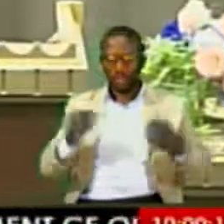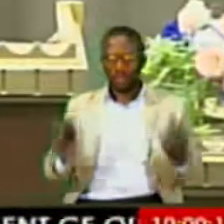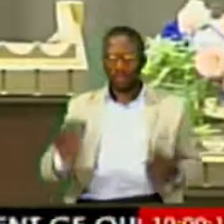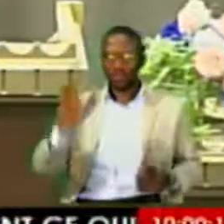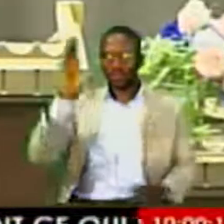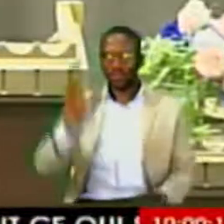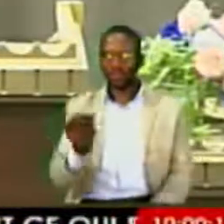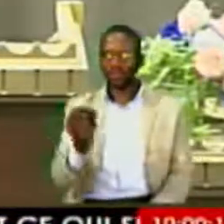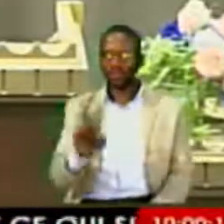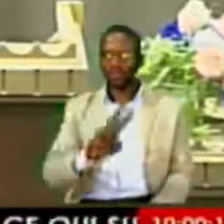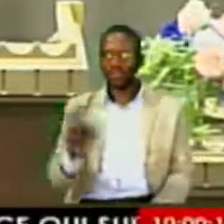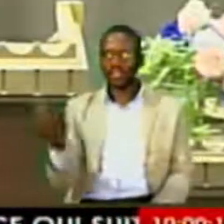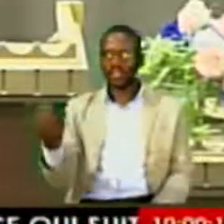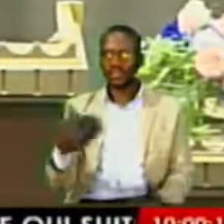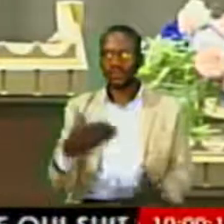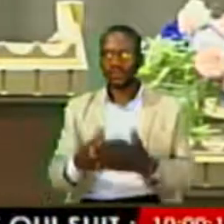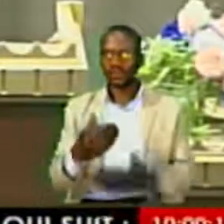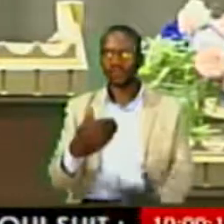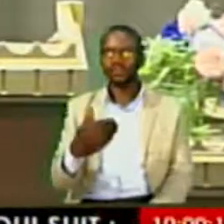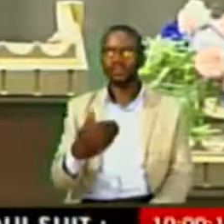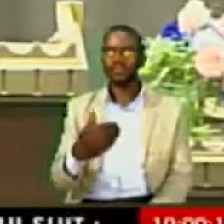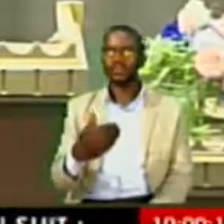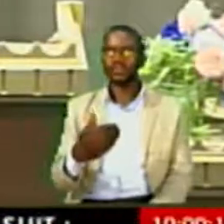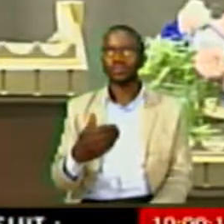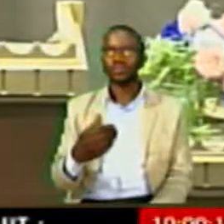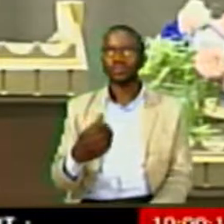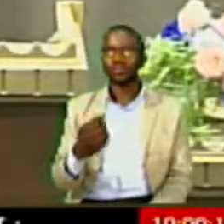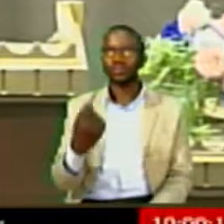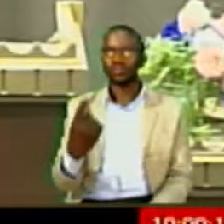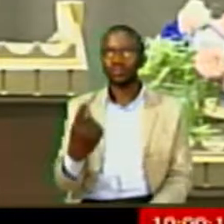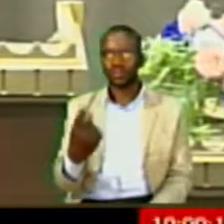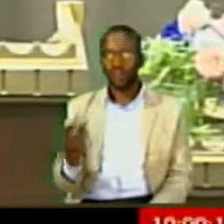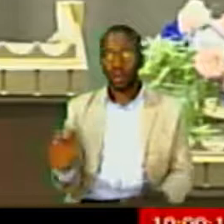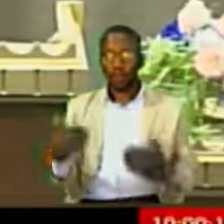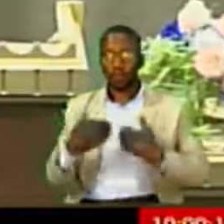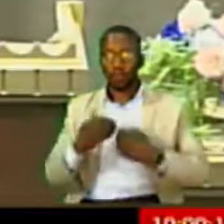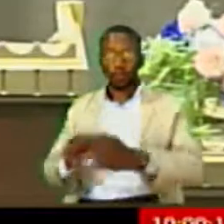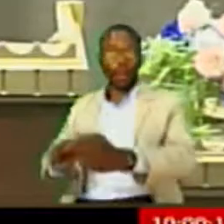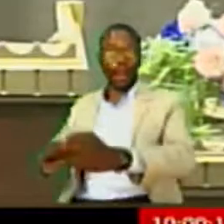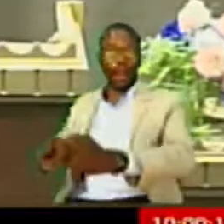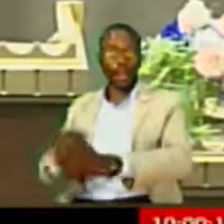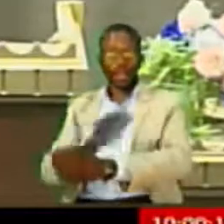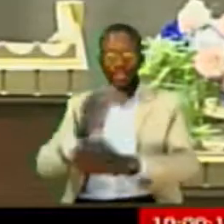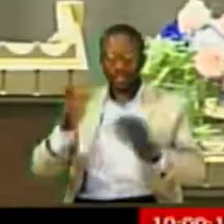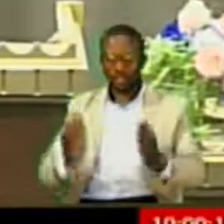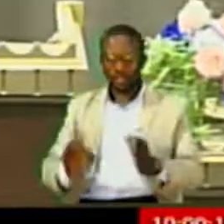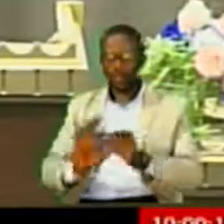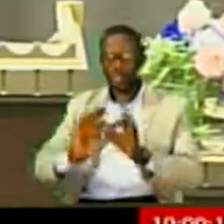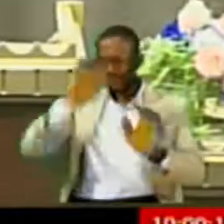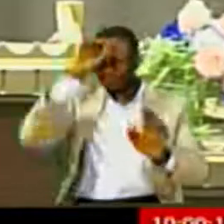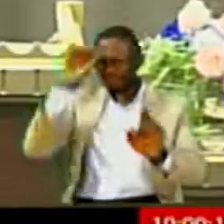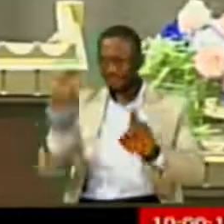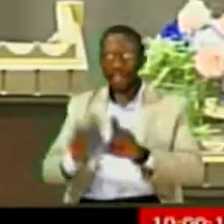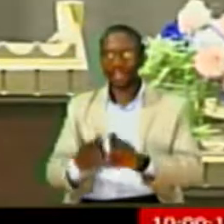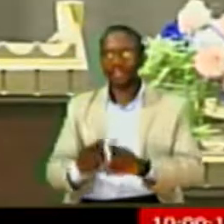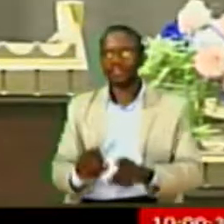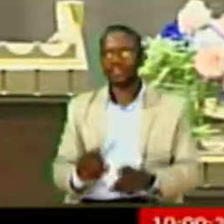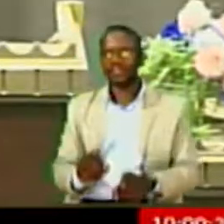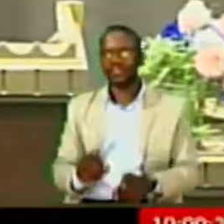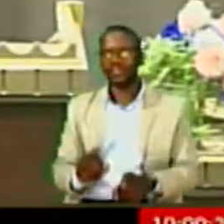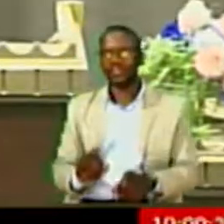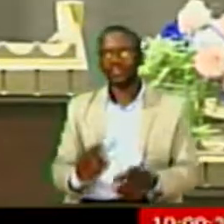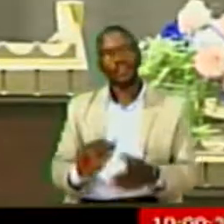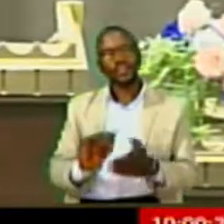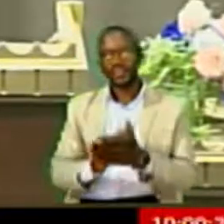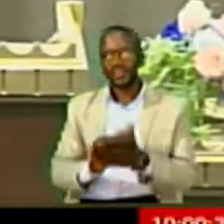et verset 11. Verse 10 and 11. Il y a un accusateur de frères. That there is an accuser of brothers. Et celui-ci, c'est